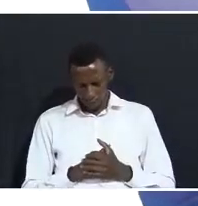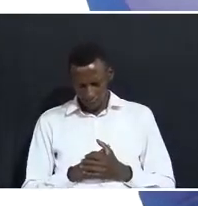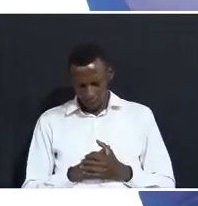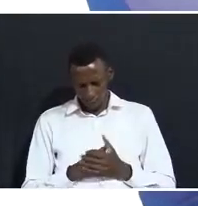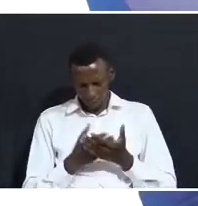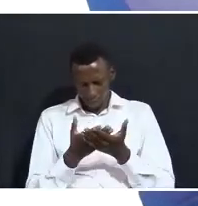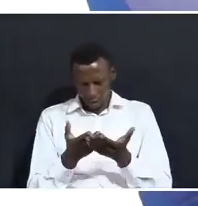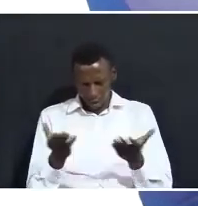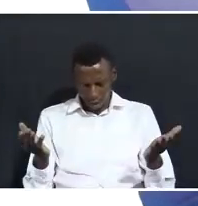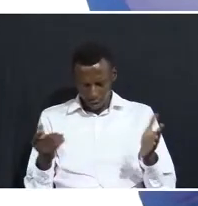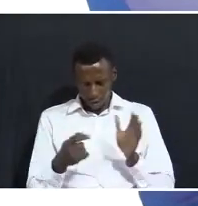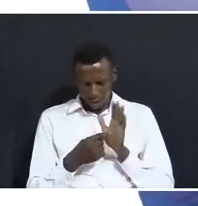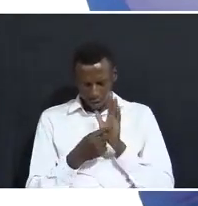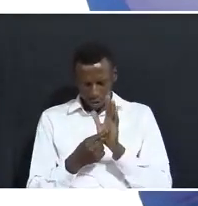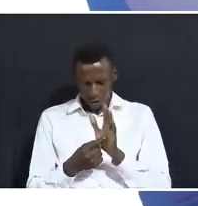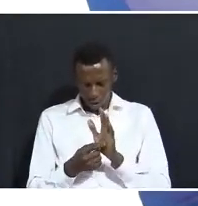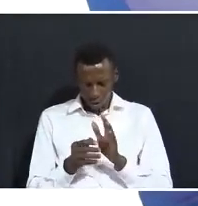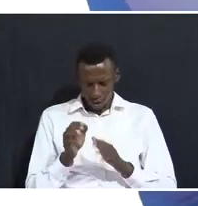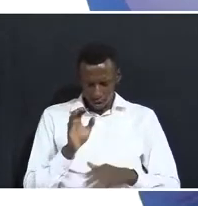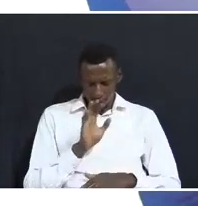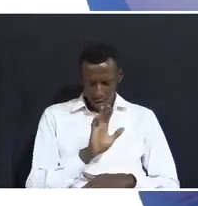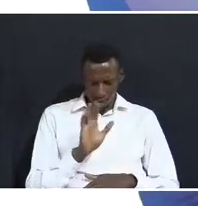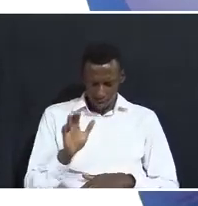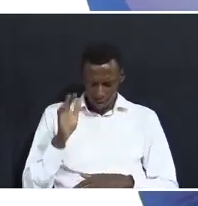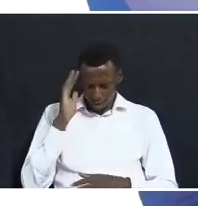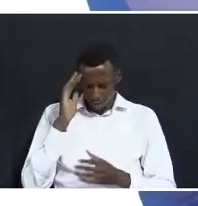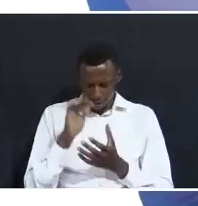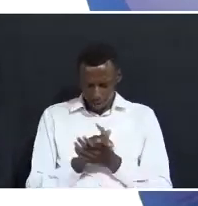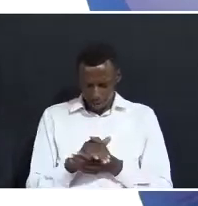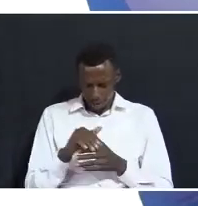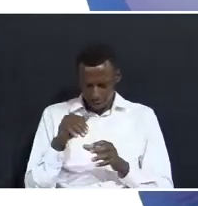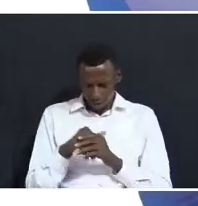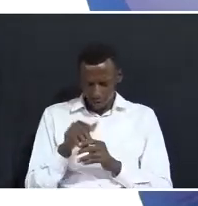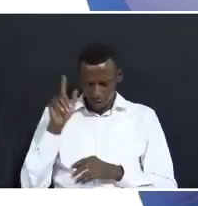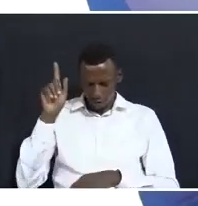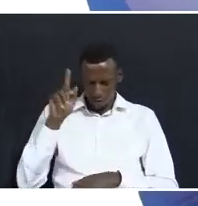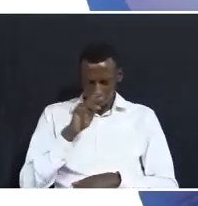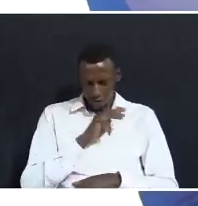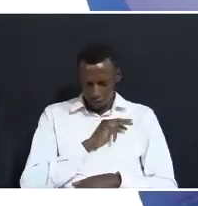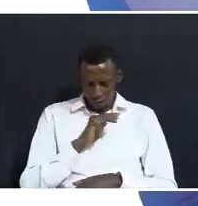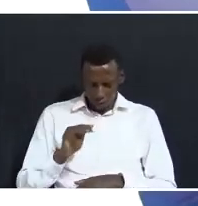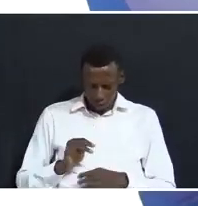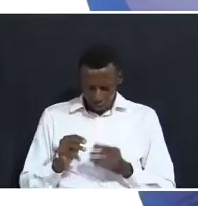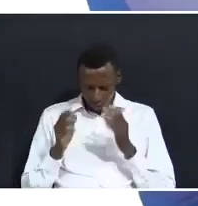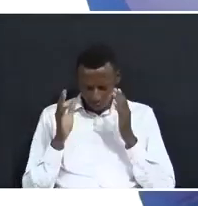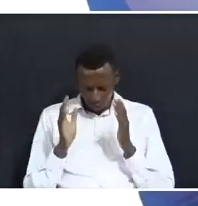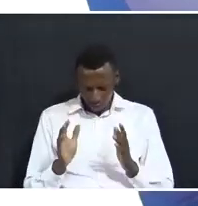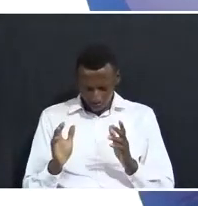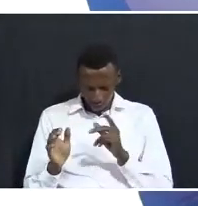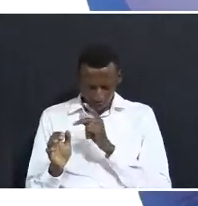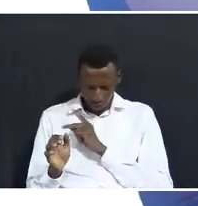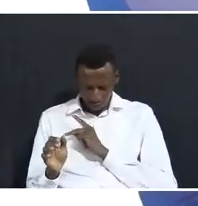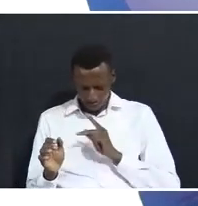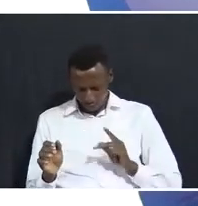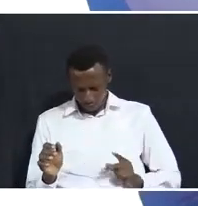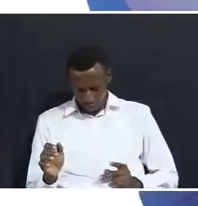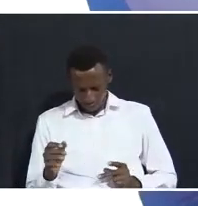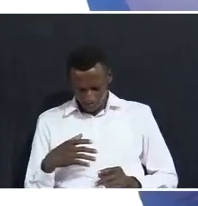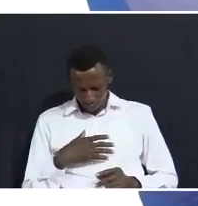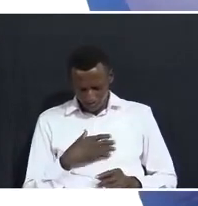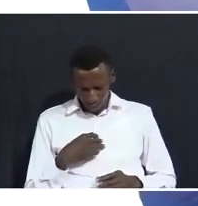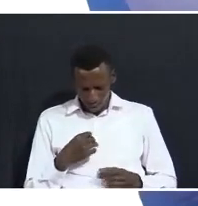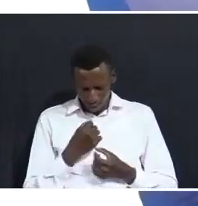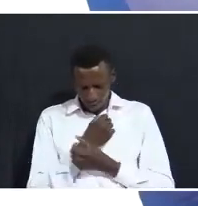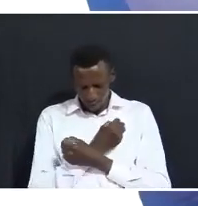They demonstrated their belief in you as the Messiah, the King, and as